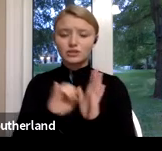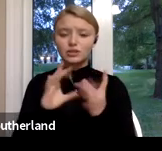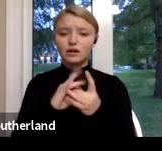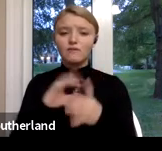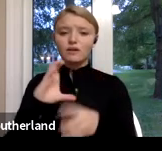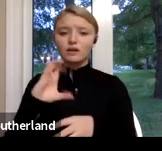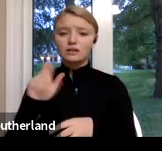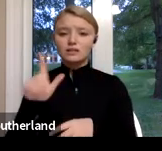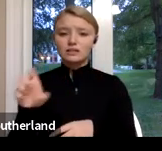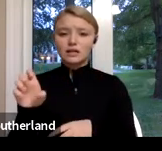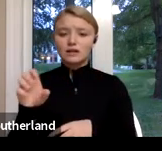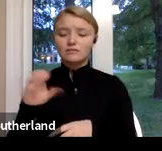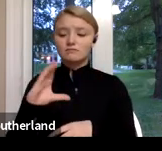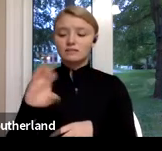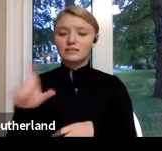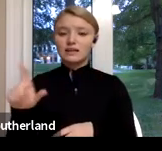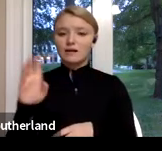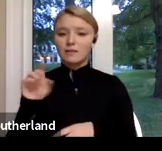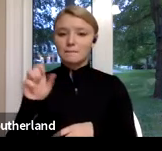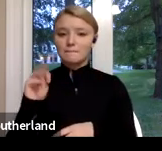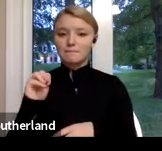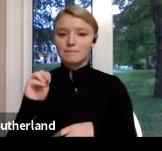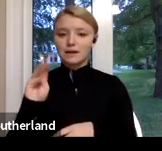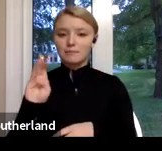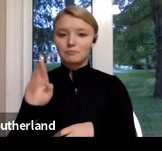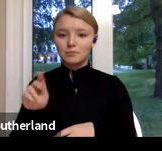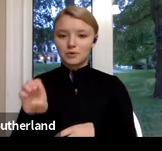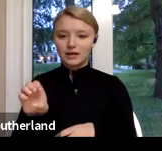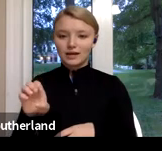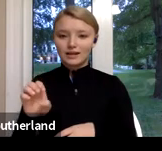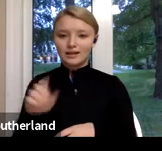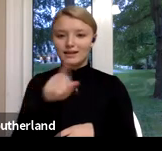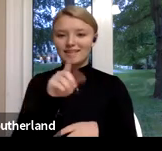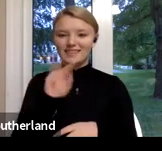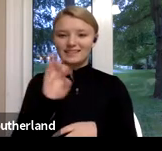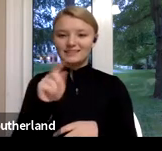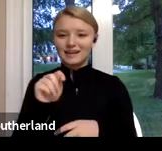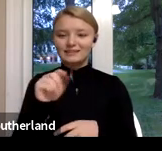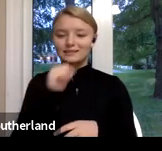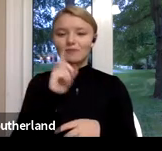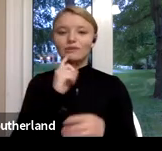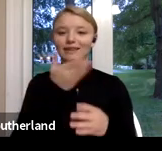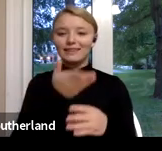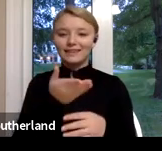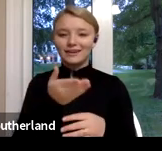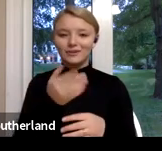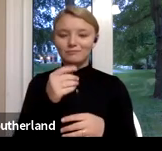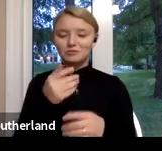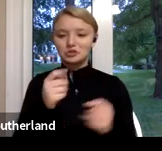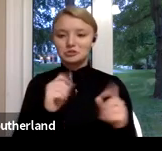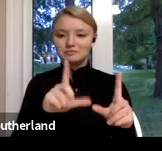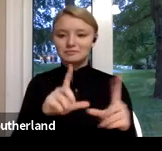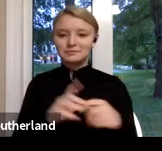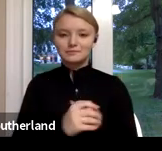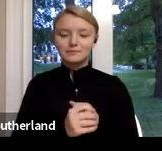Excuse the little licensing text on the cell membrane. That's not really there on your cells, of course. But